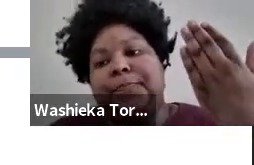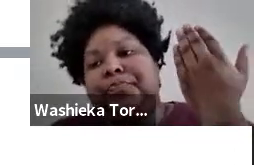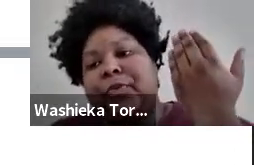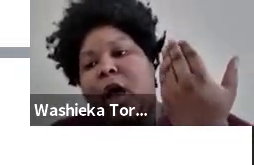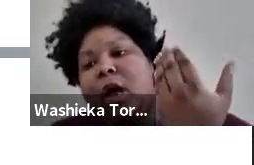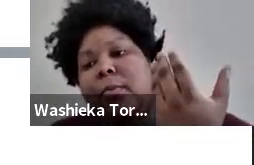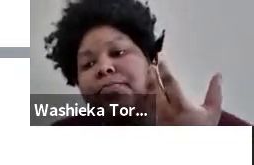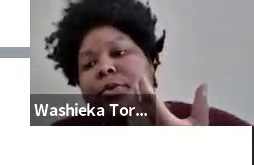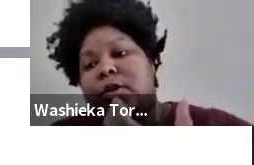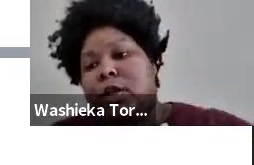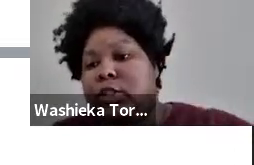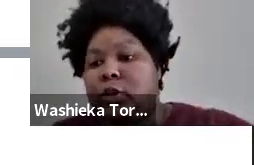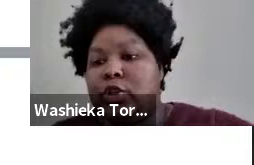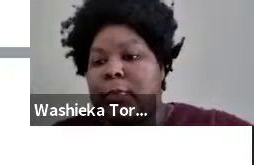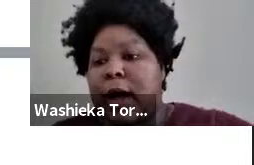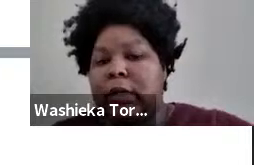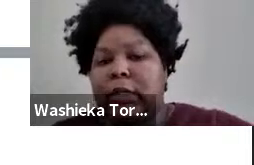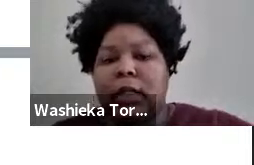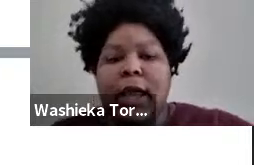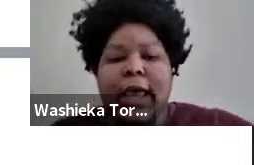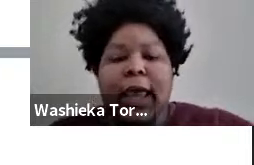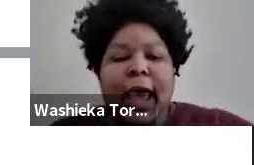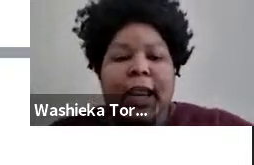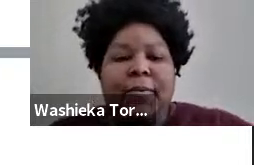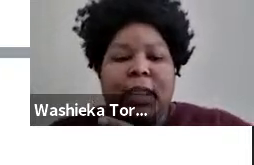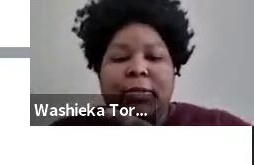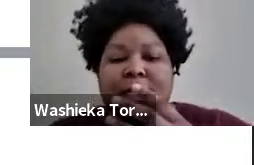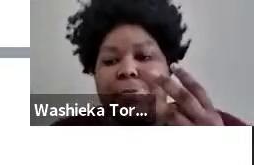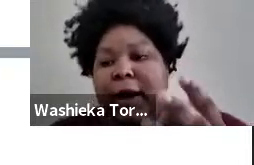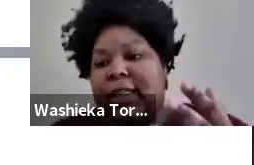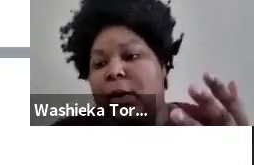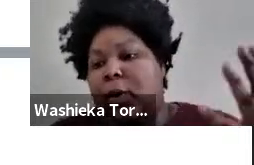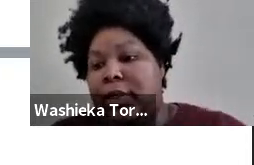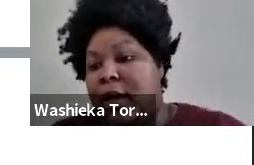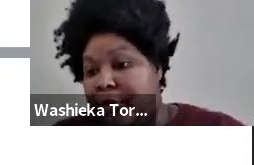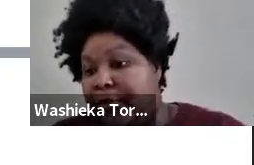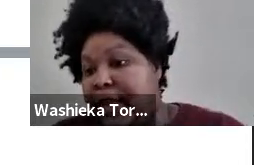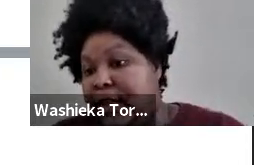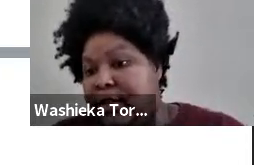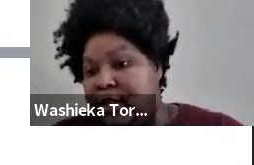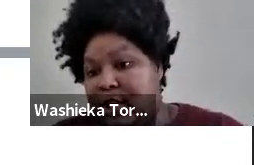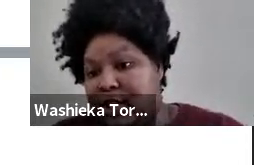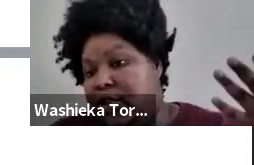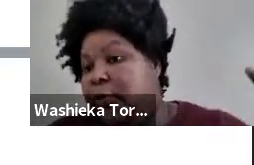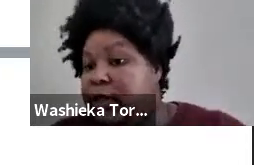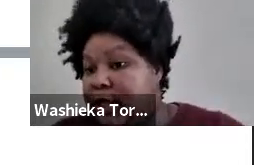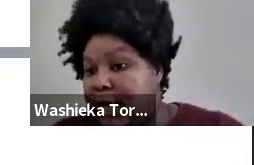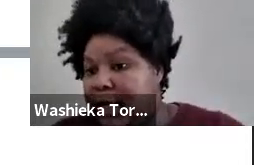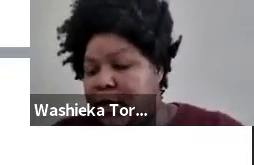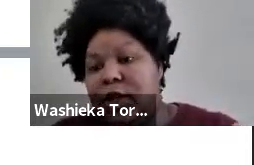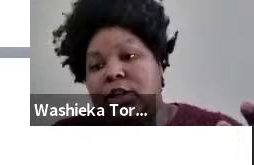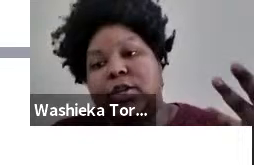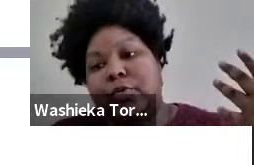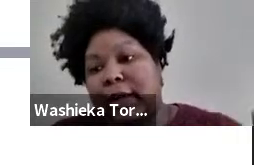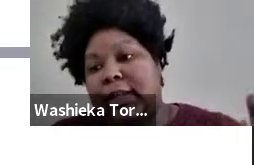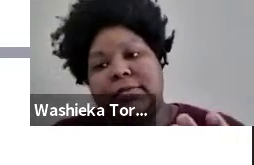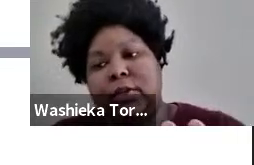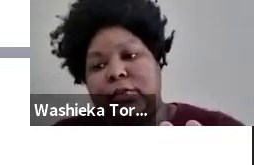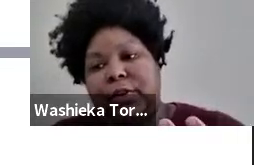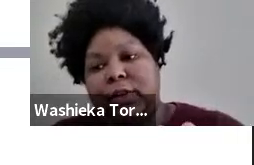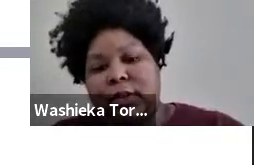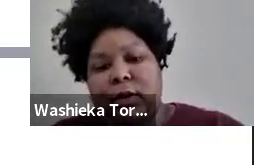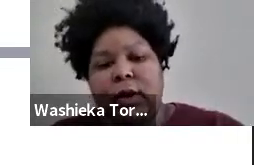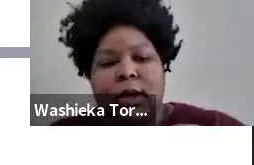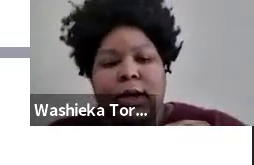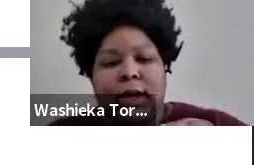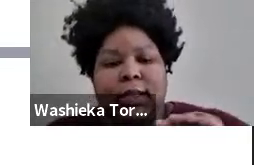there's the social model. And I've been able to combine that work with other fields, such as food studies, which is also a relatively